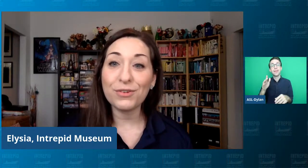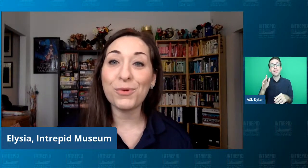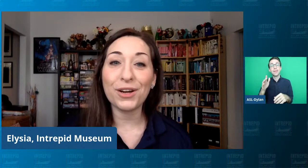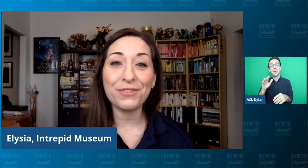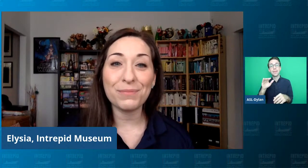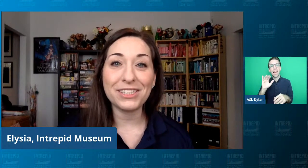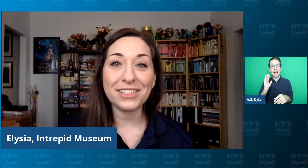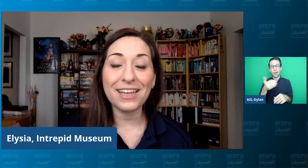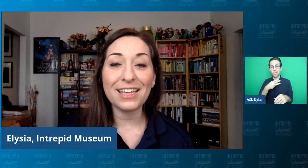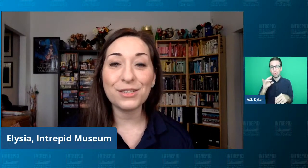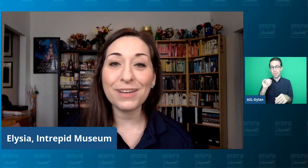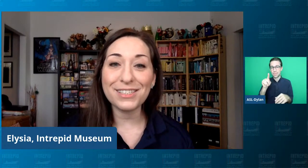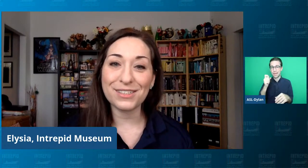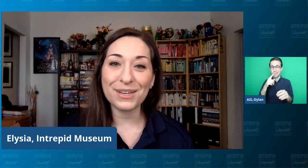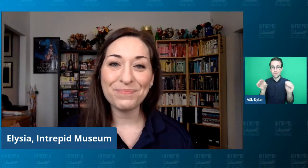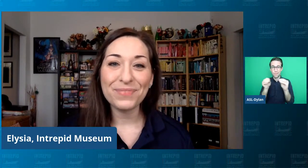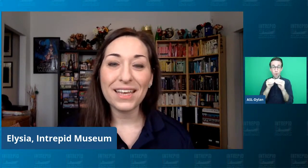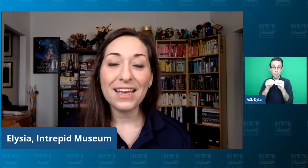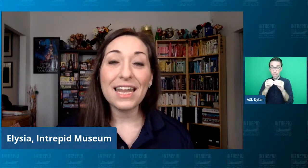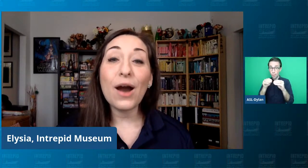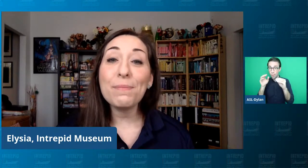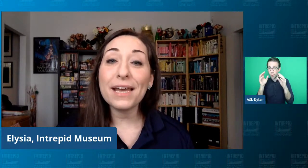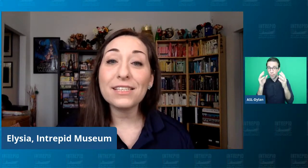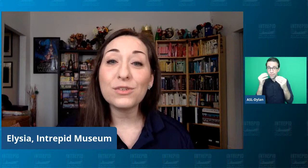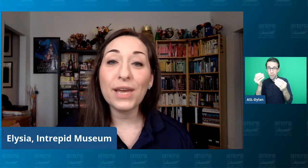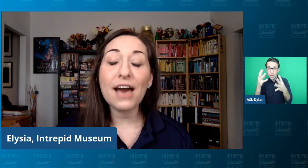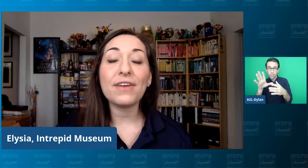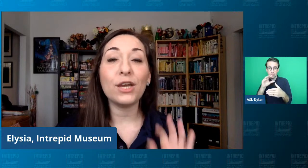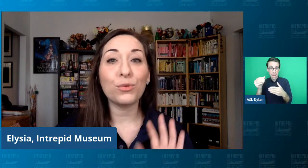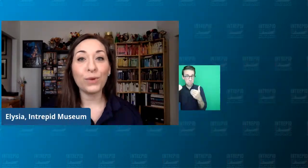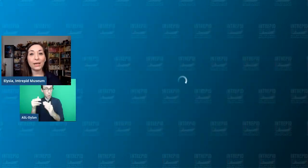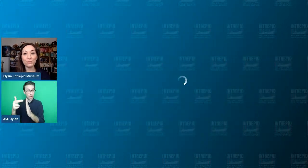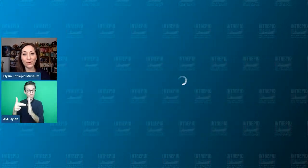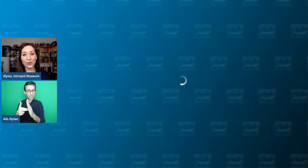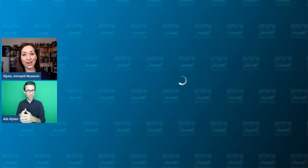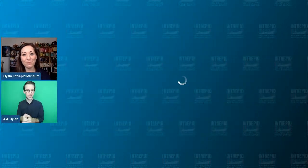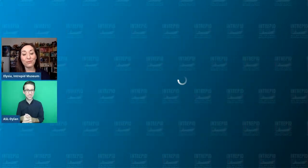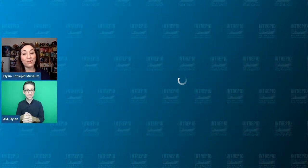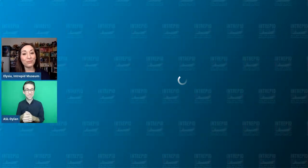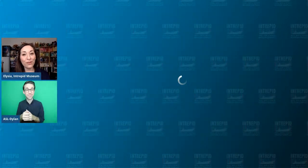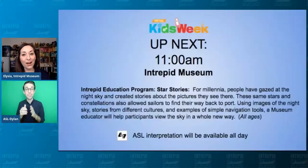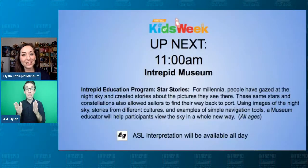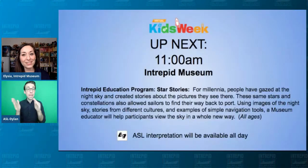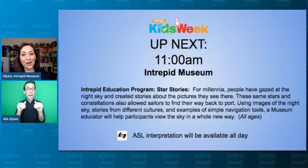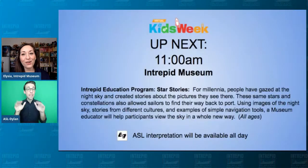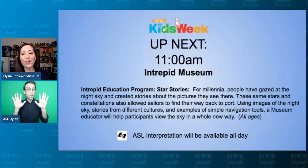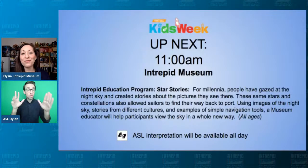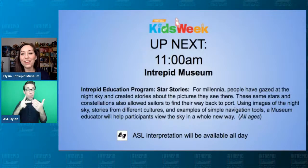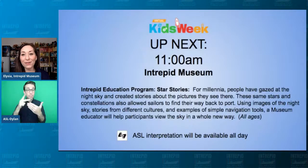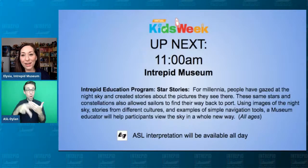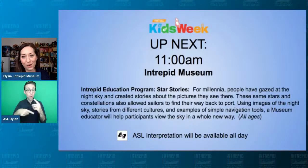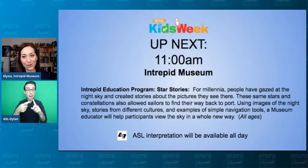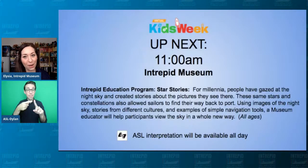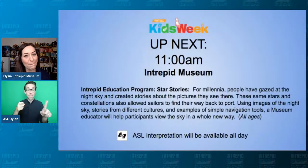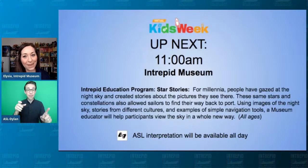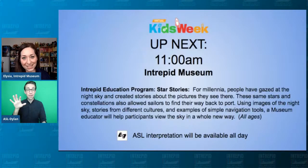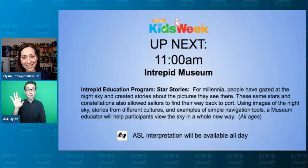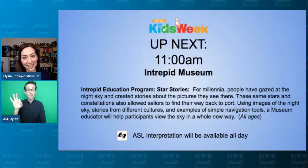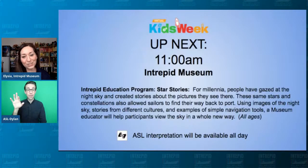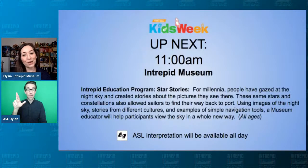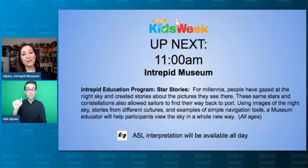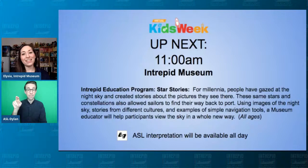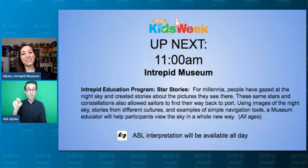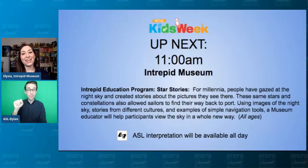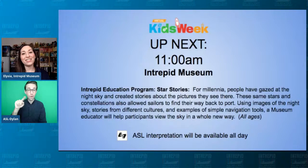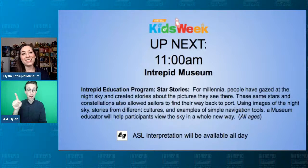intrepidmuseum.org/education for more information and to register. Now, up next, we have a great program from Franz on our very own